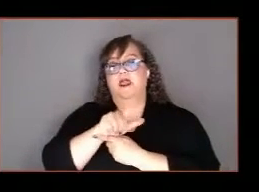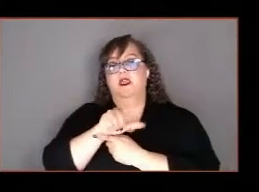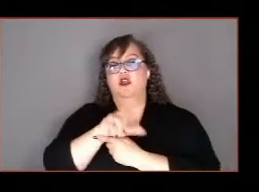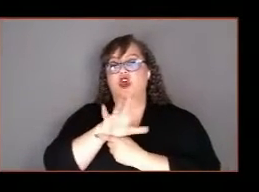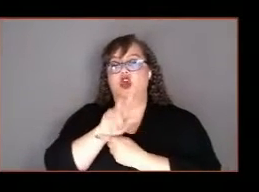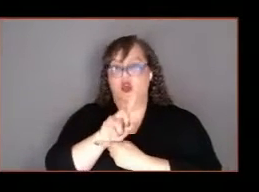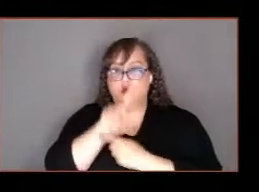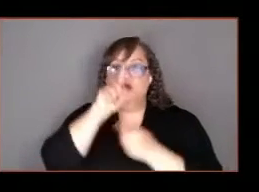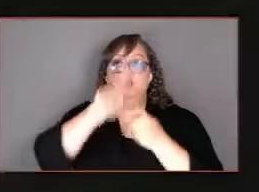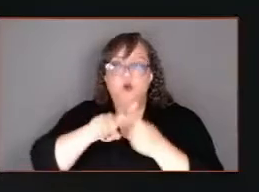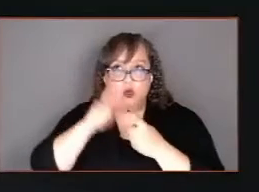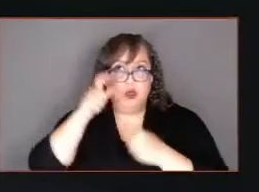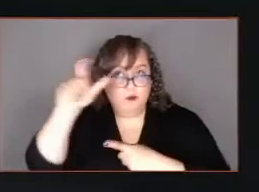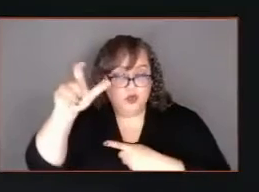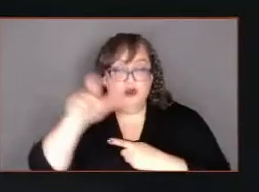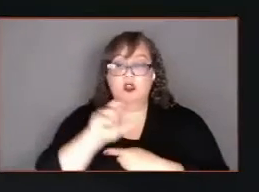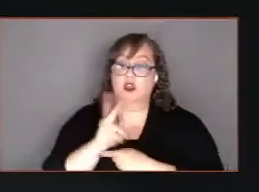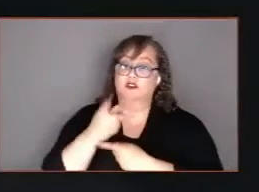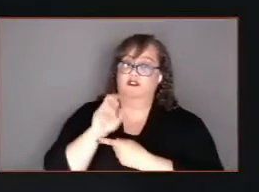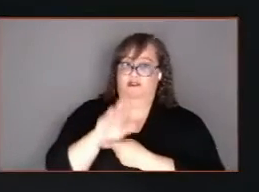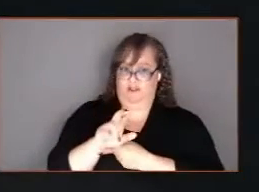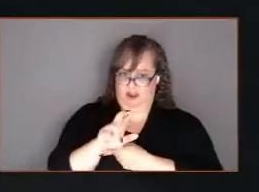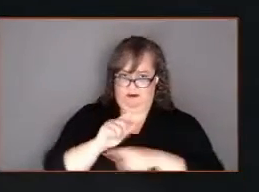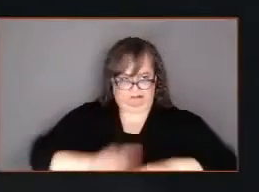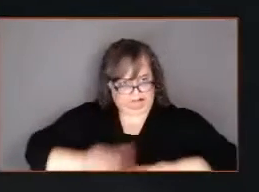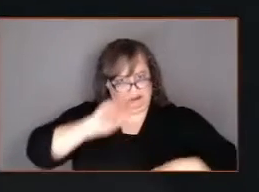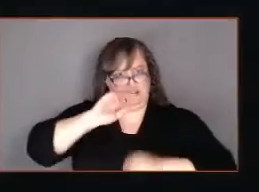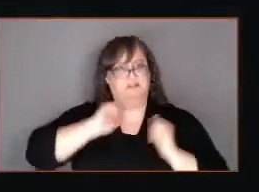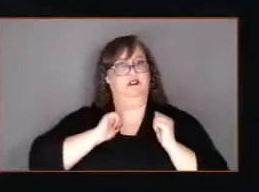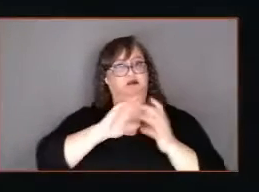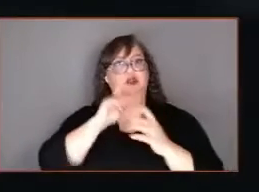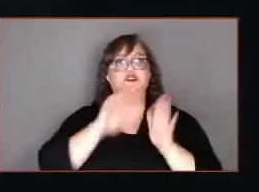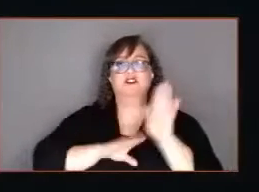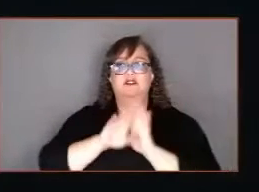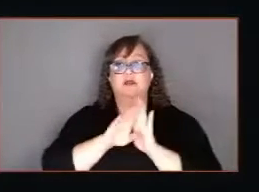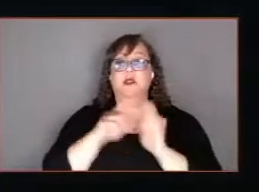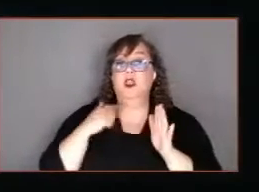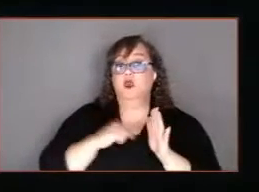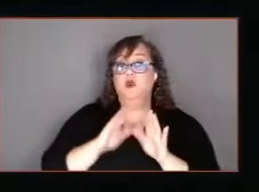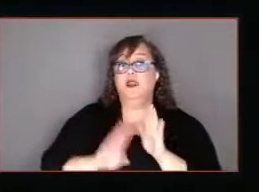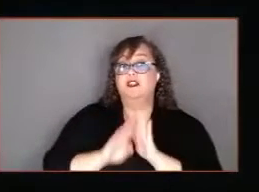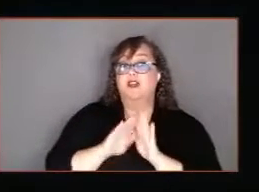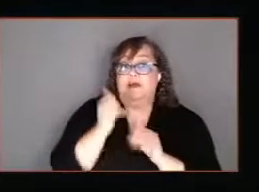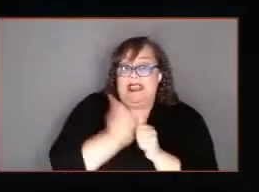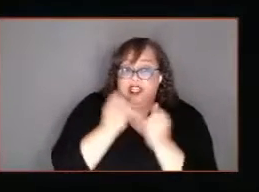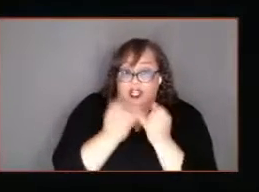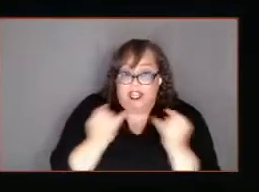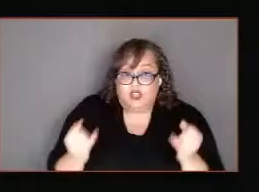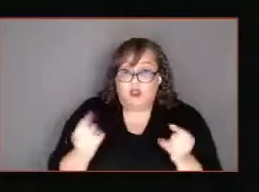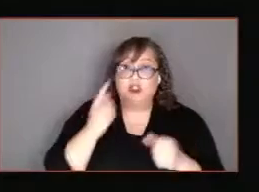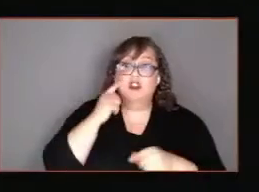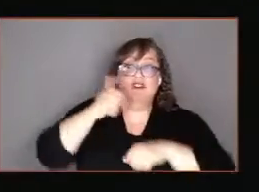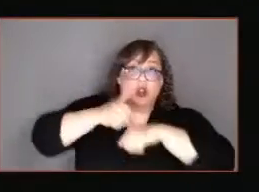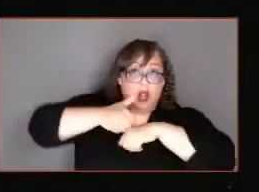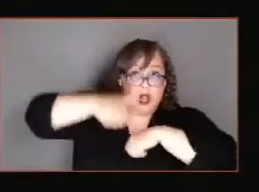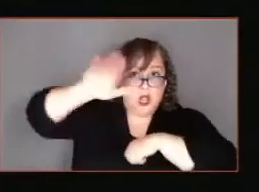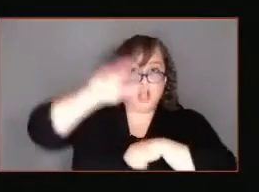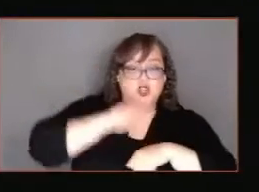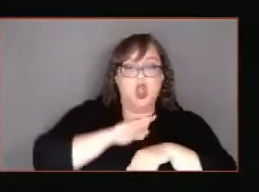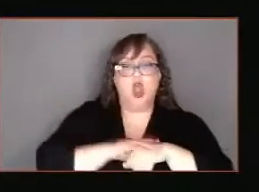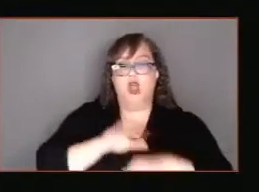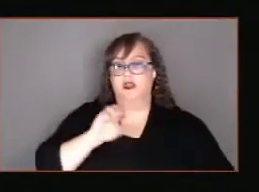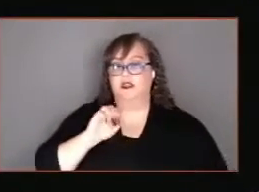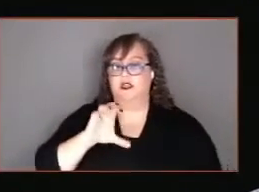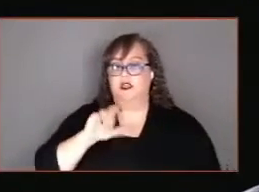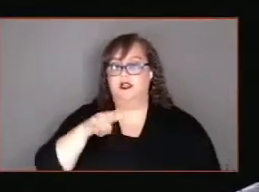different development paradigm. We are developing each instrument for launch on Eclipse ahead of Viper, totally flipping on its